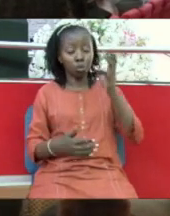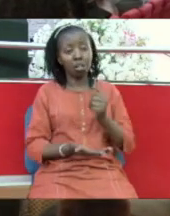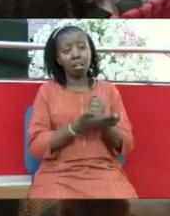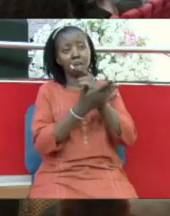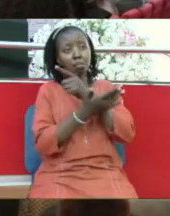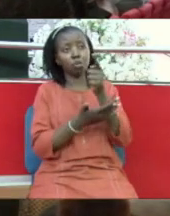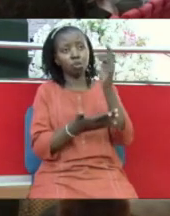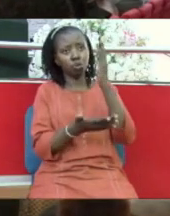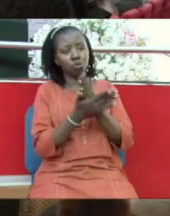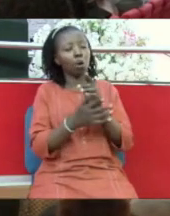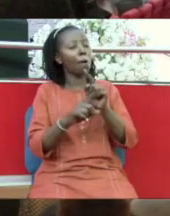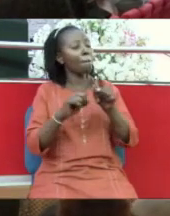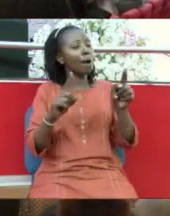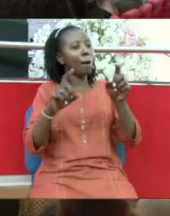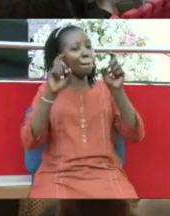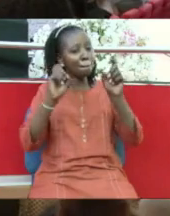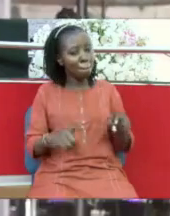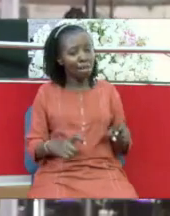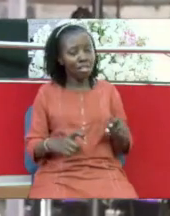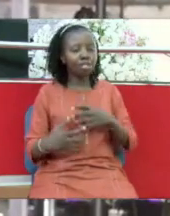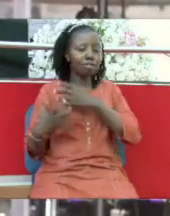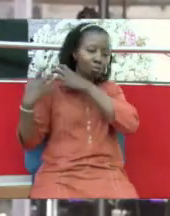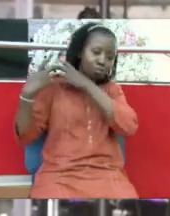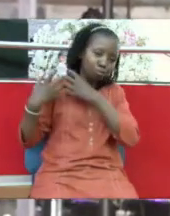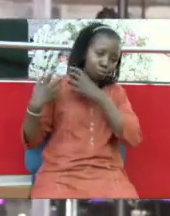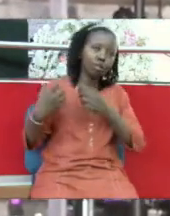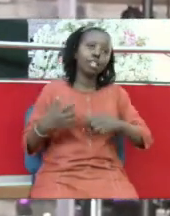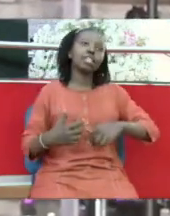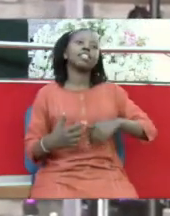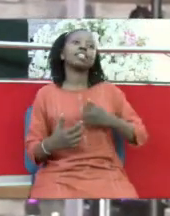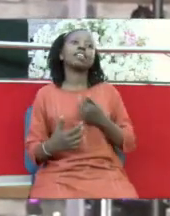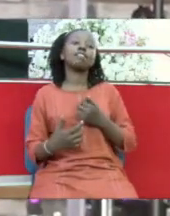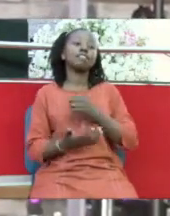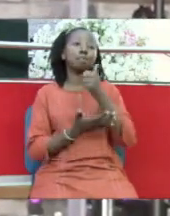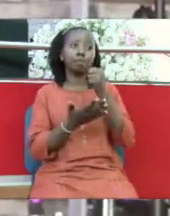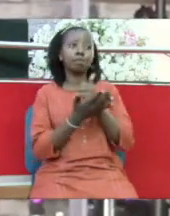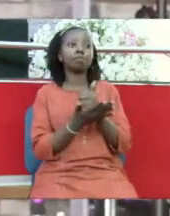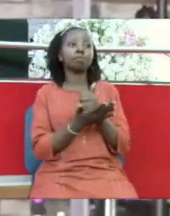But you must carry your own load. Amen. Amen.